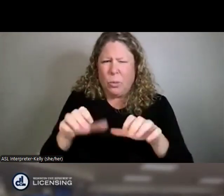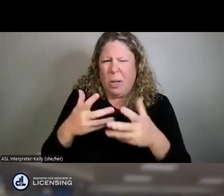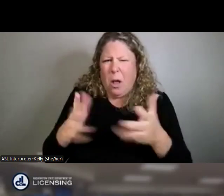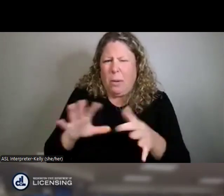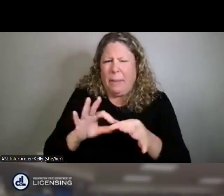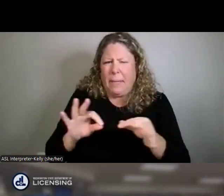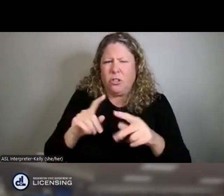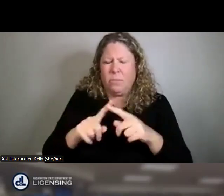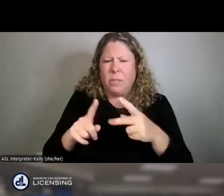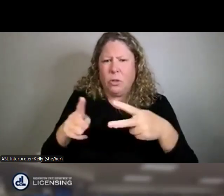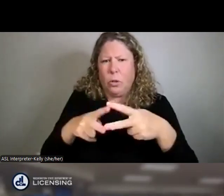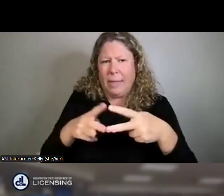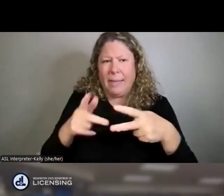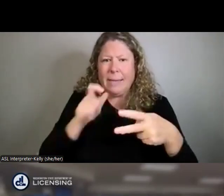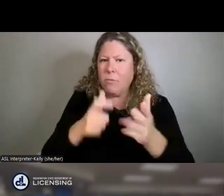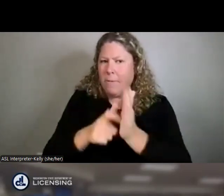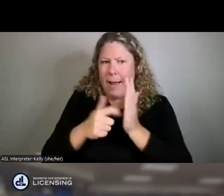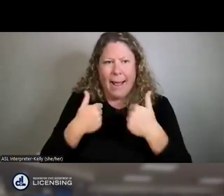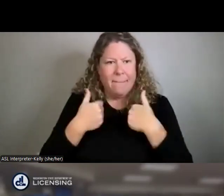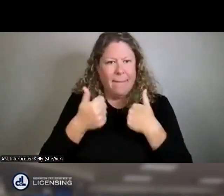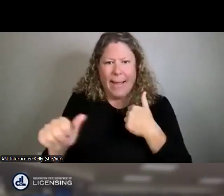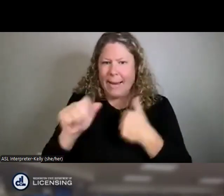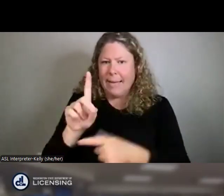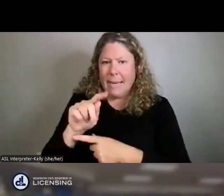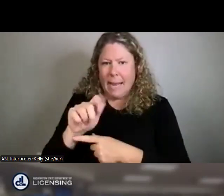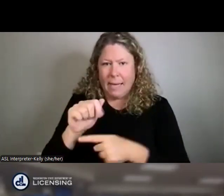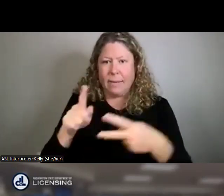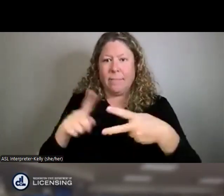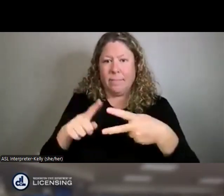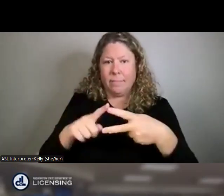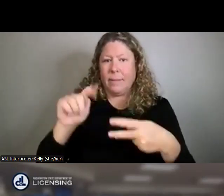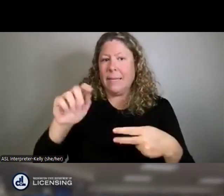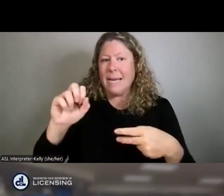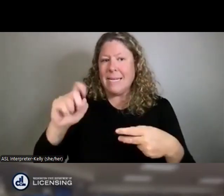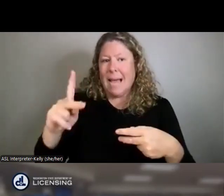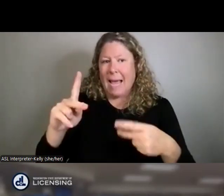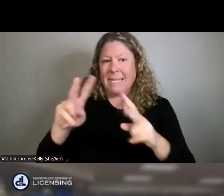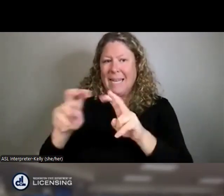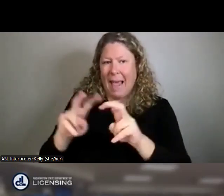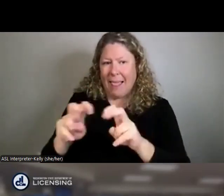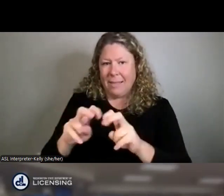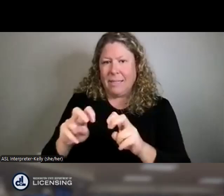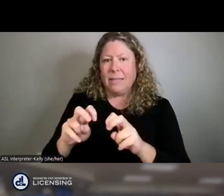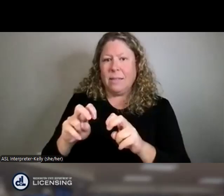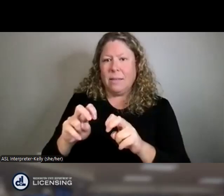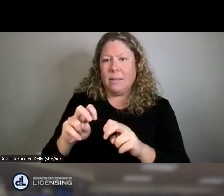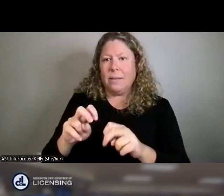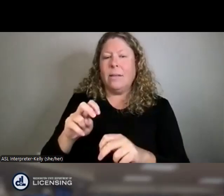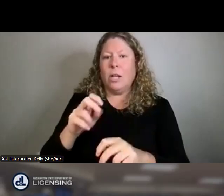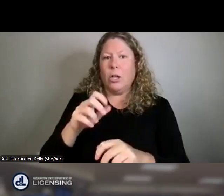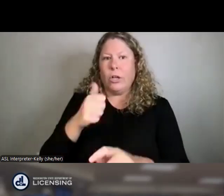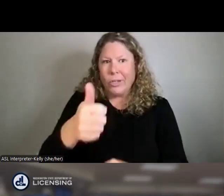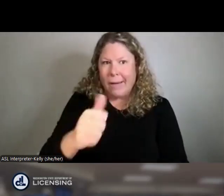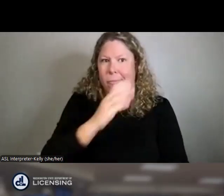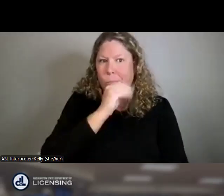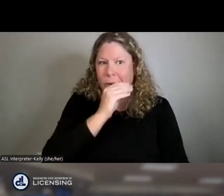that does not require you to have any data captured. Go do that task analysis. Literally go pretend you are a customer,